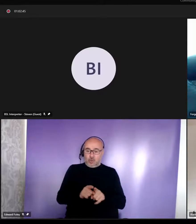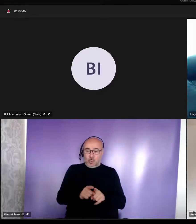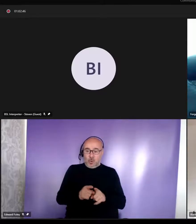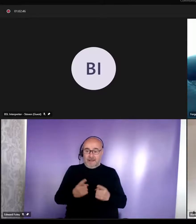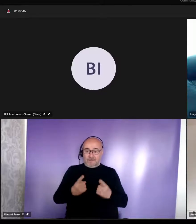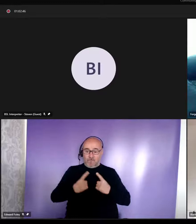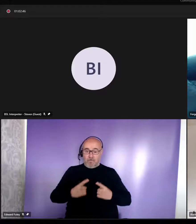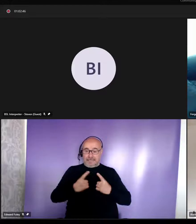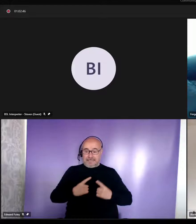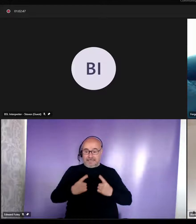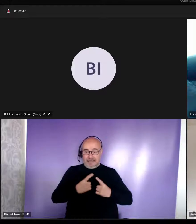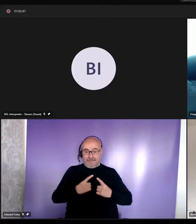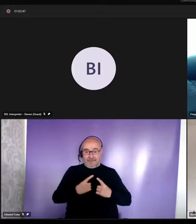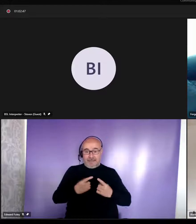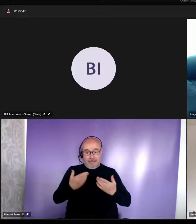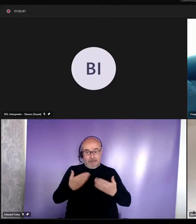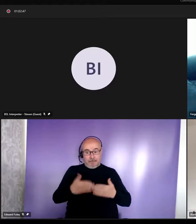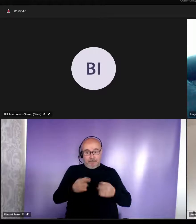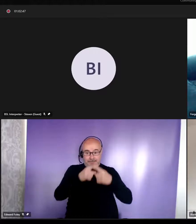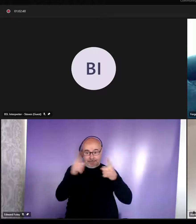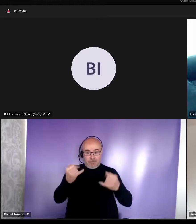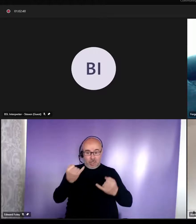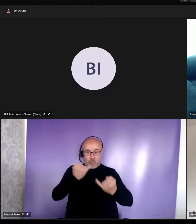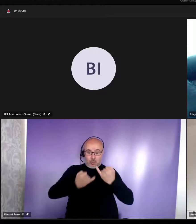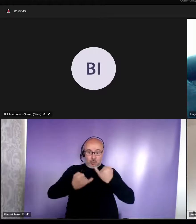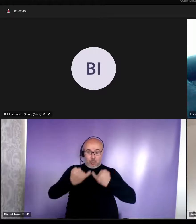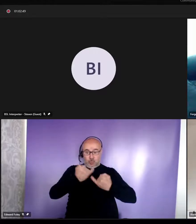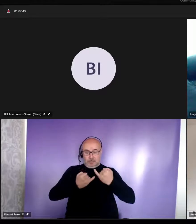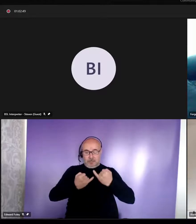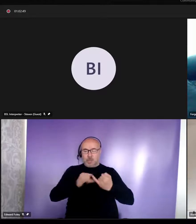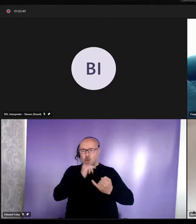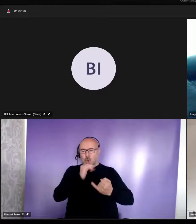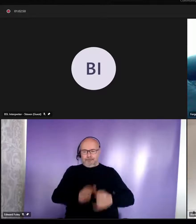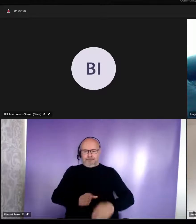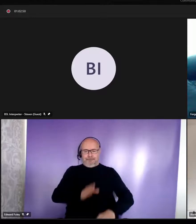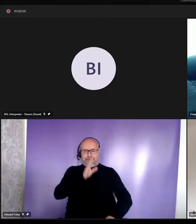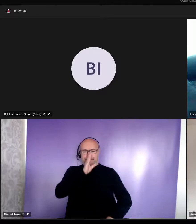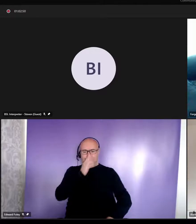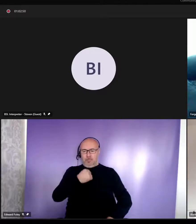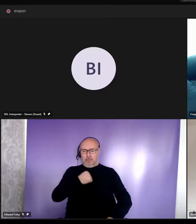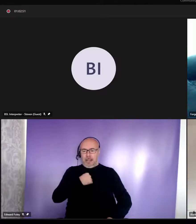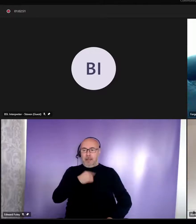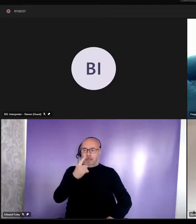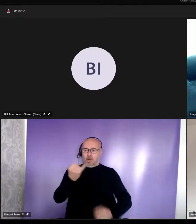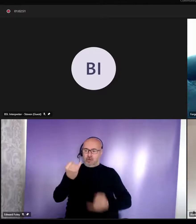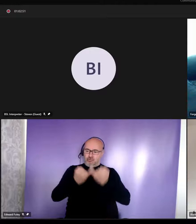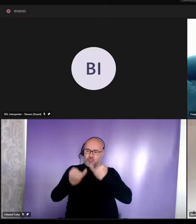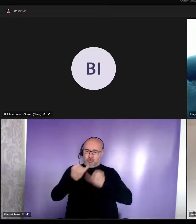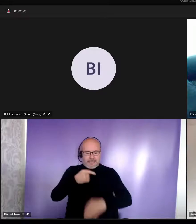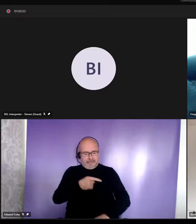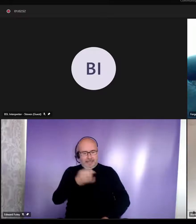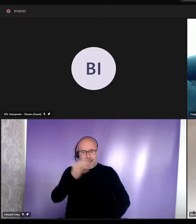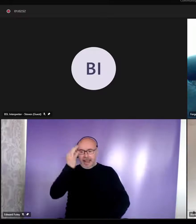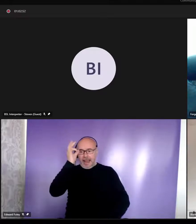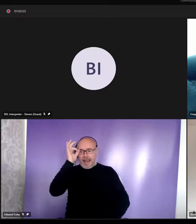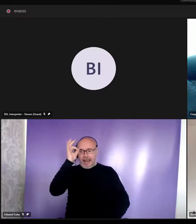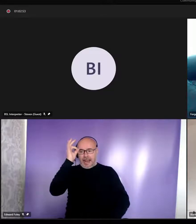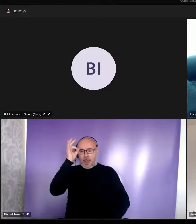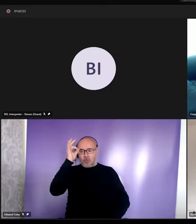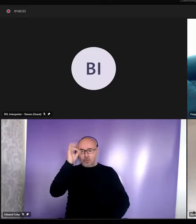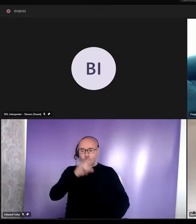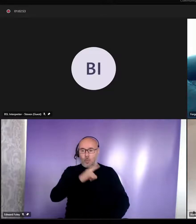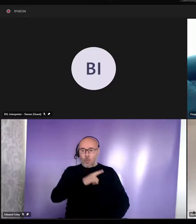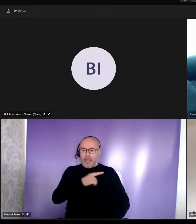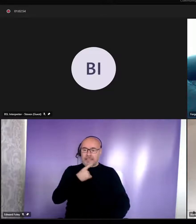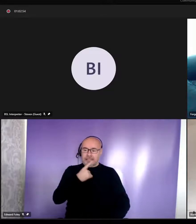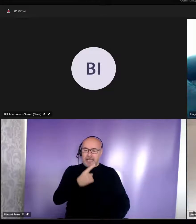get a lot of criticism about the amount of, not directly to me, but criticism of the council about the amount of vehicles. Everybody talks about this fleet of cars